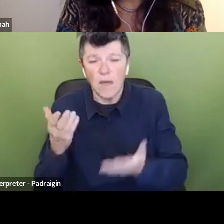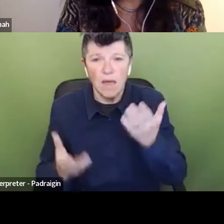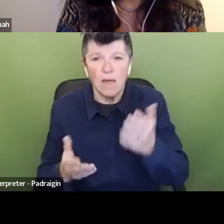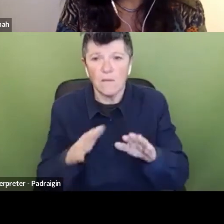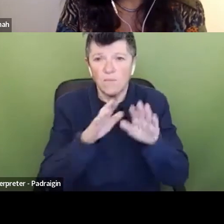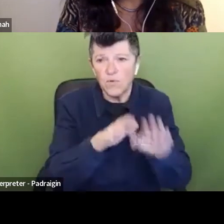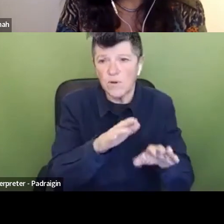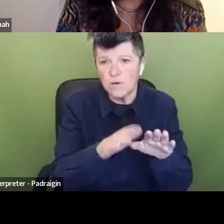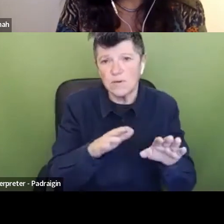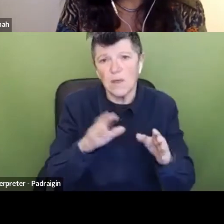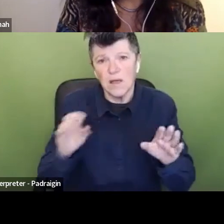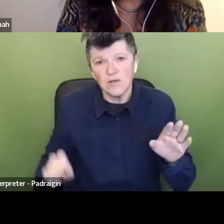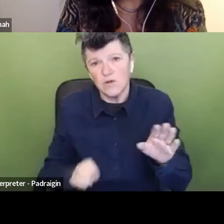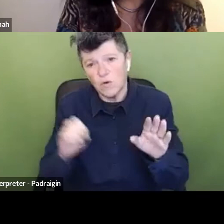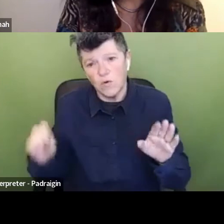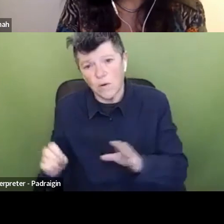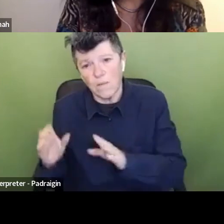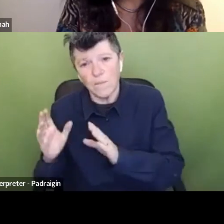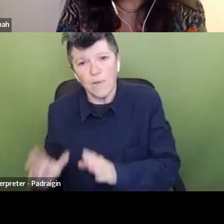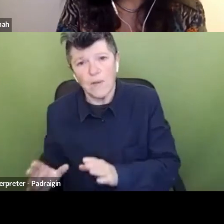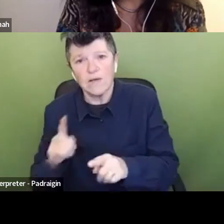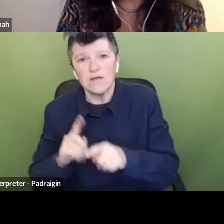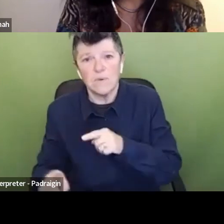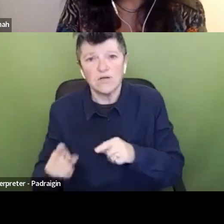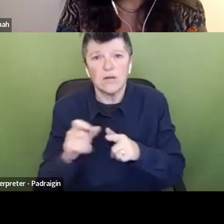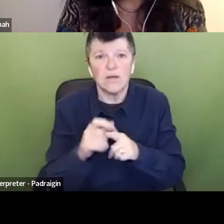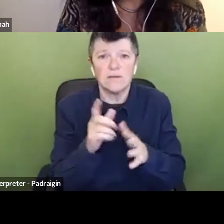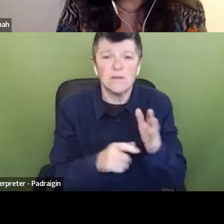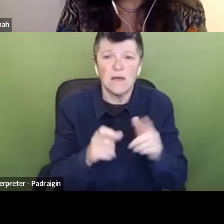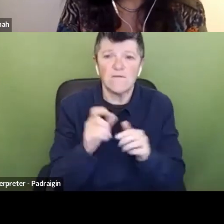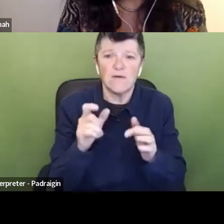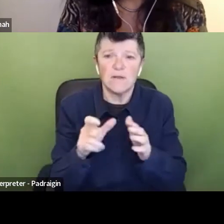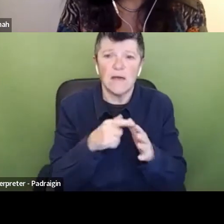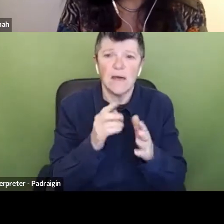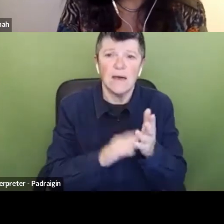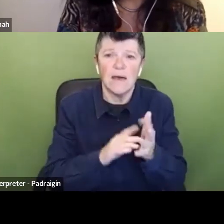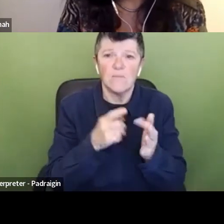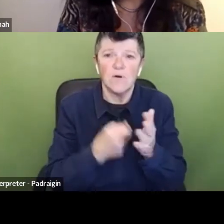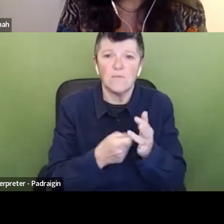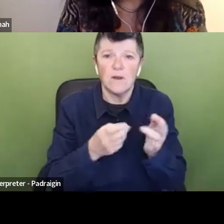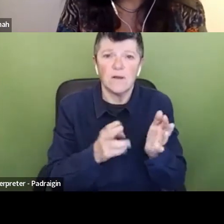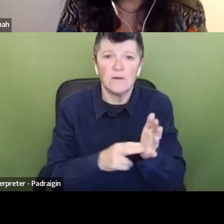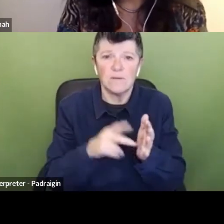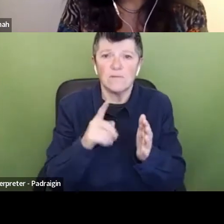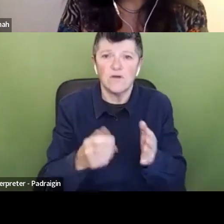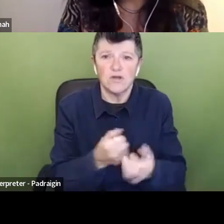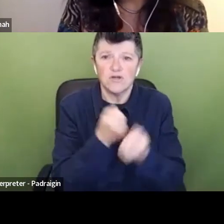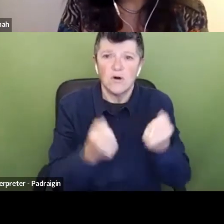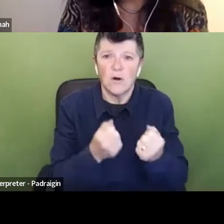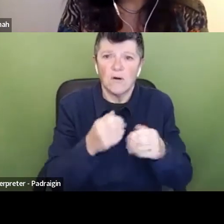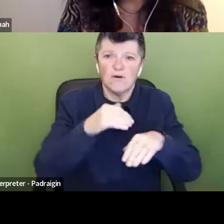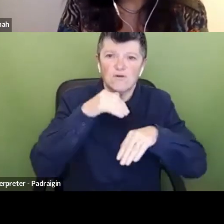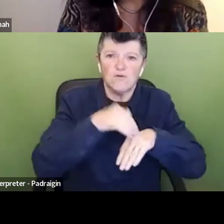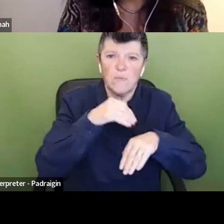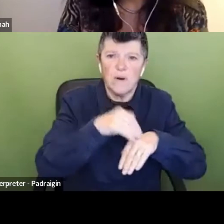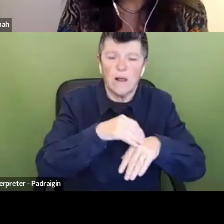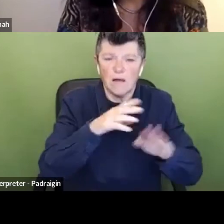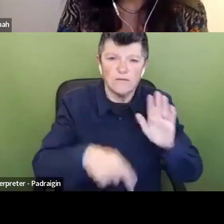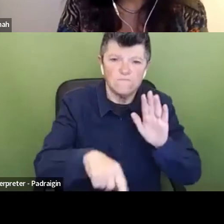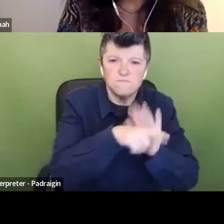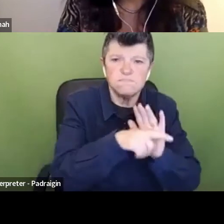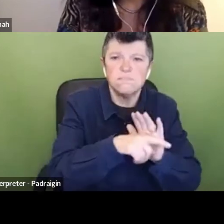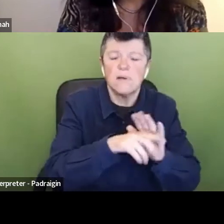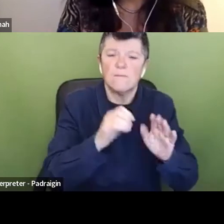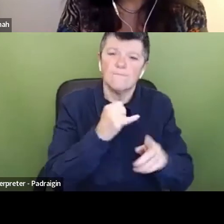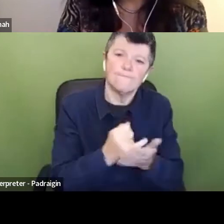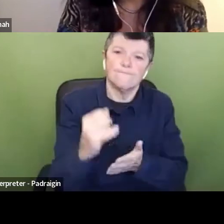course, especially with David Cameron's, kind of very strong criminalization of squatting in comparison to